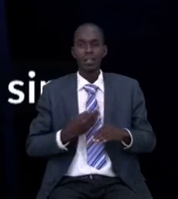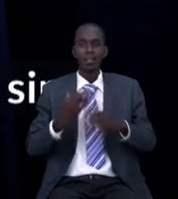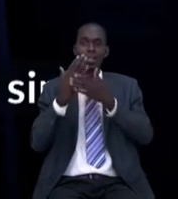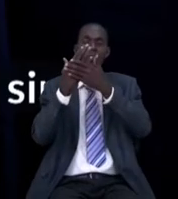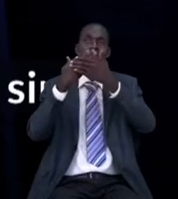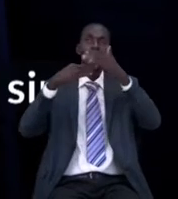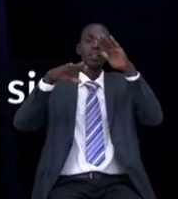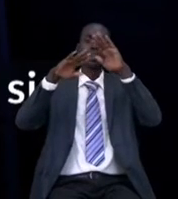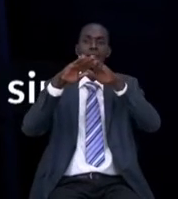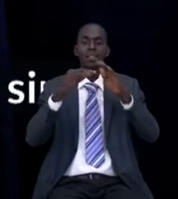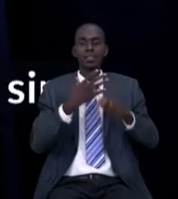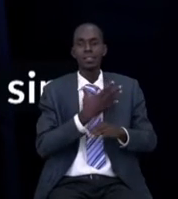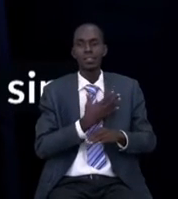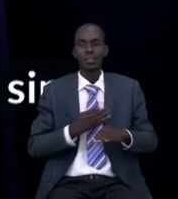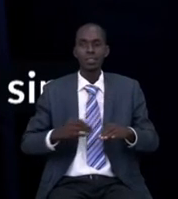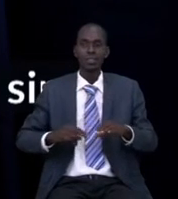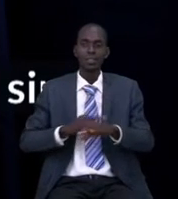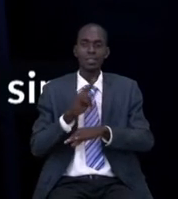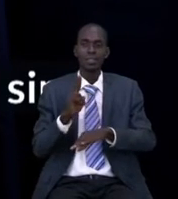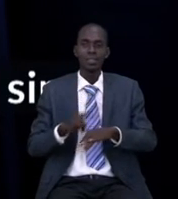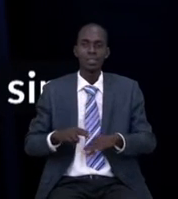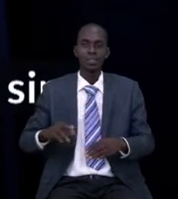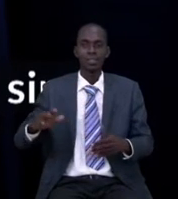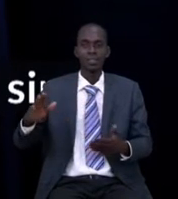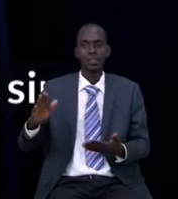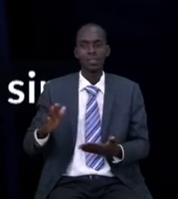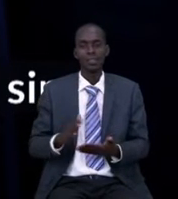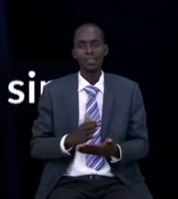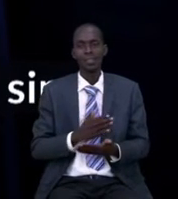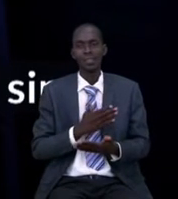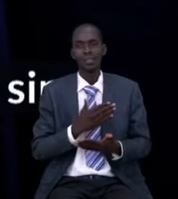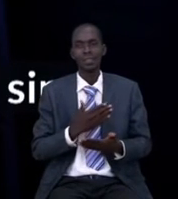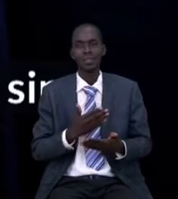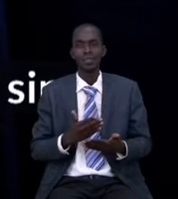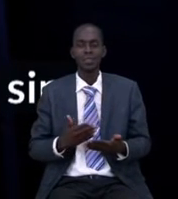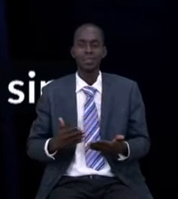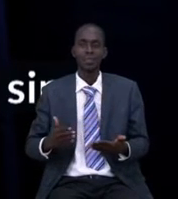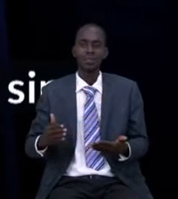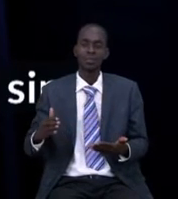heaven and nature sing.